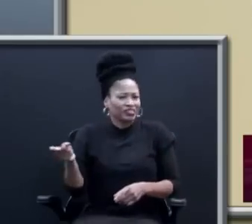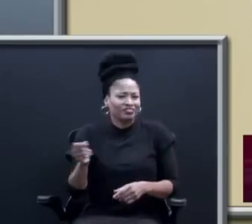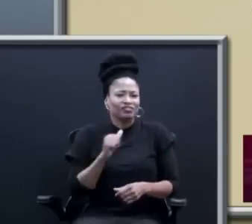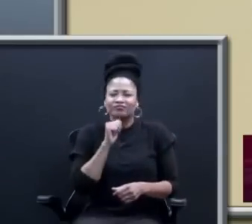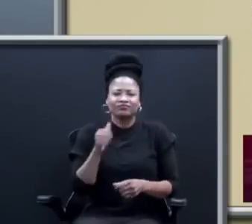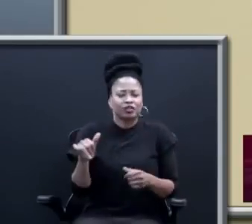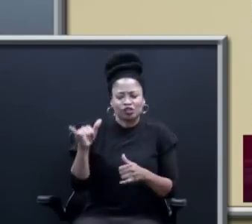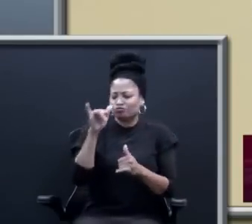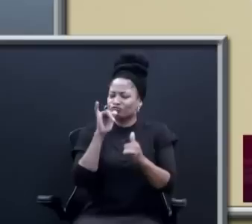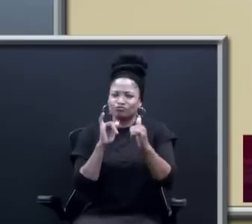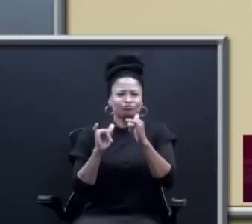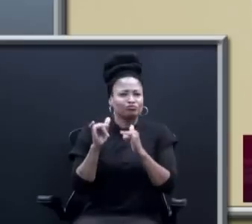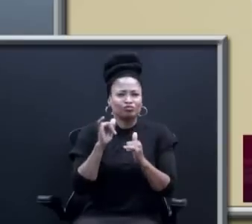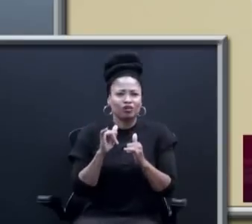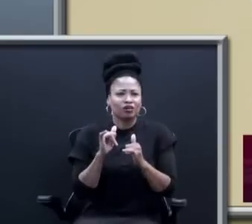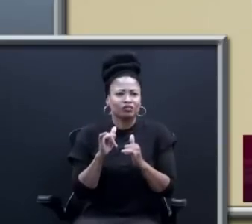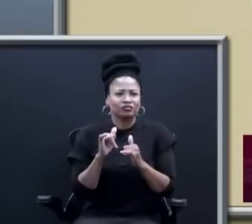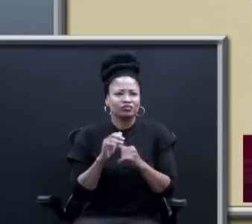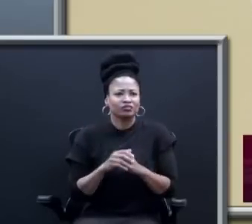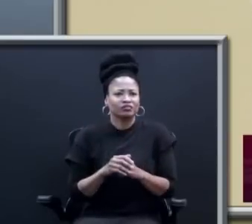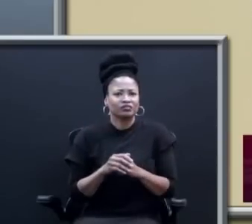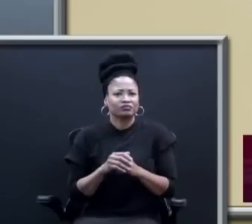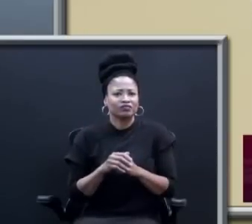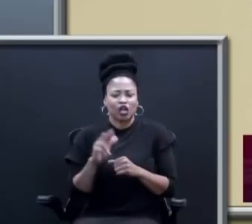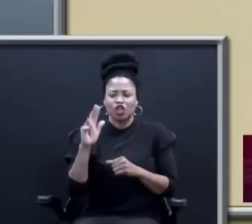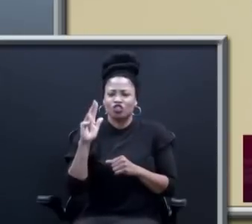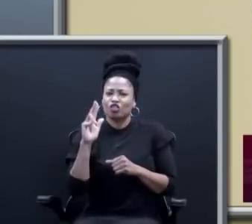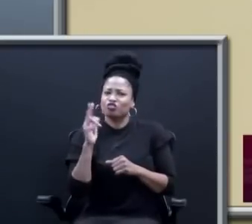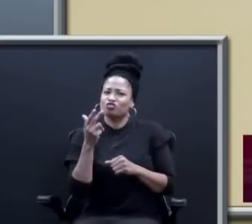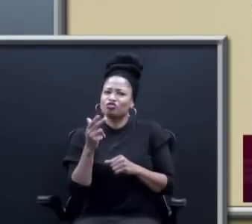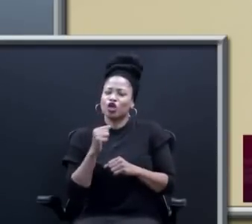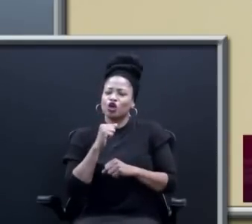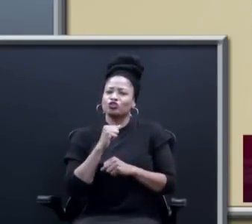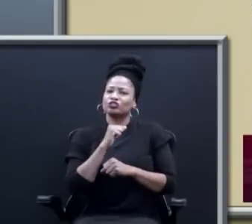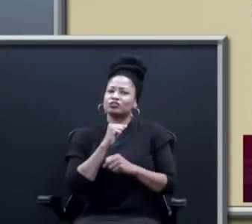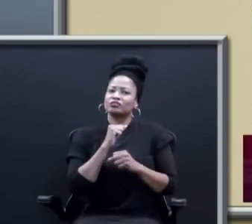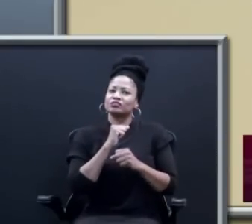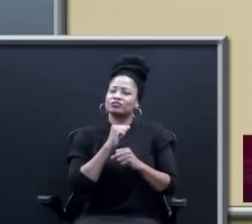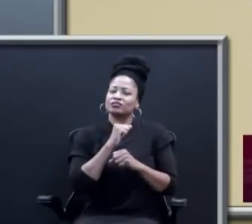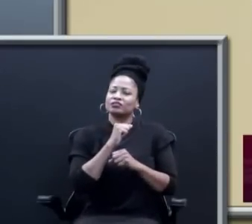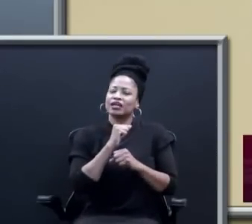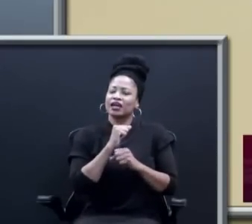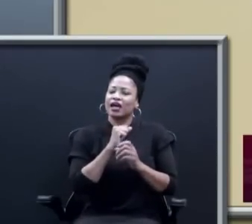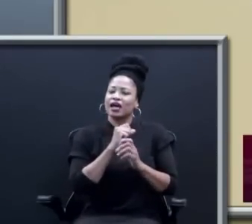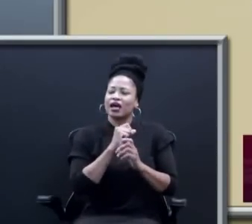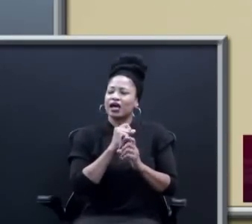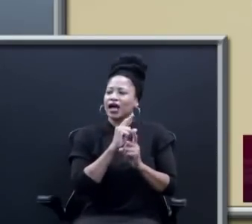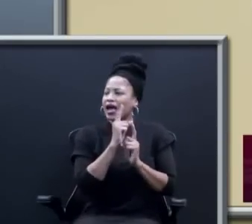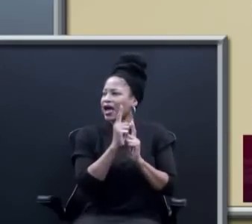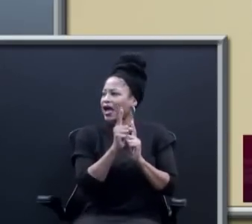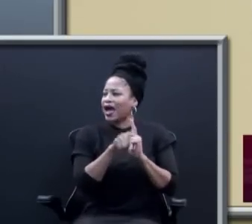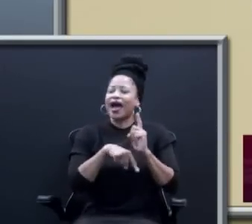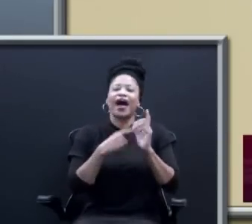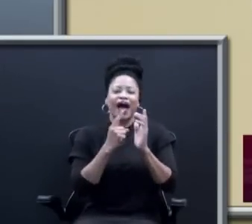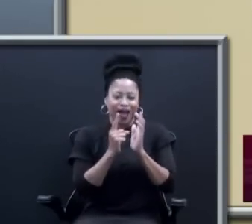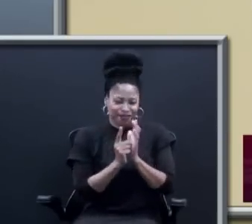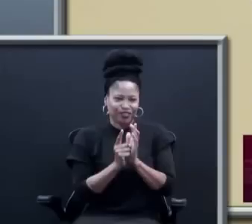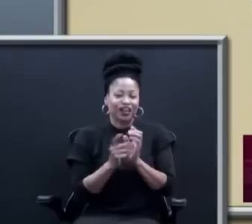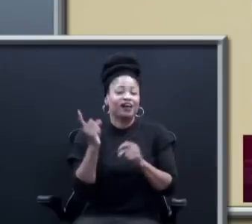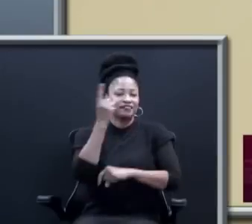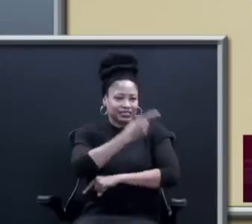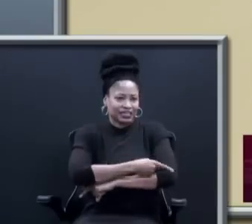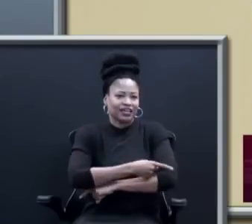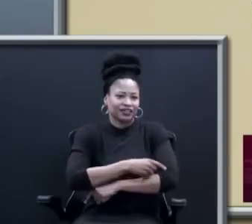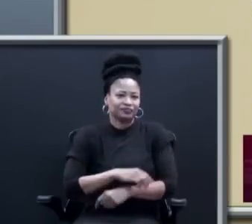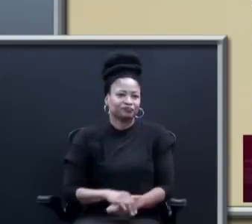suppose, seeing it is but the third hour of the day. Go ahead. But this is that which was spoken by the prophet Joel. Go ahead. And it shall come to pass in the